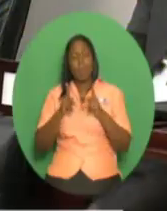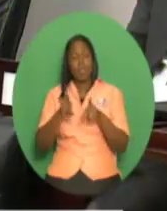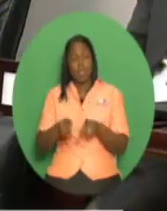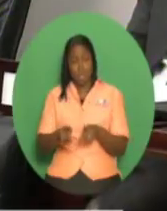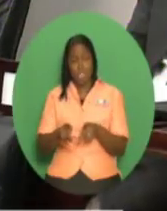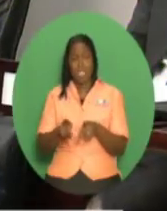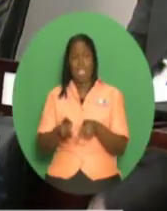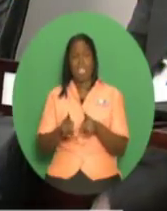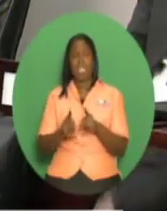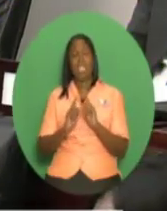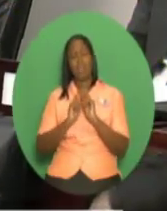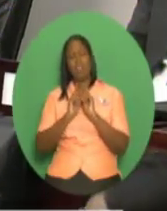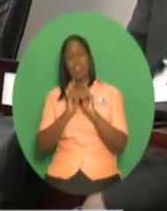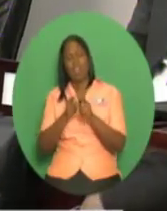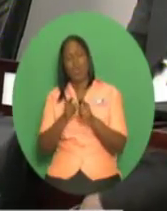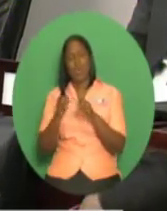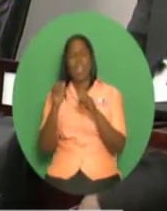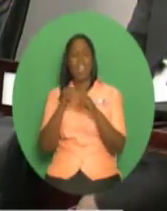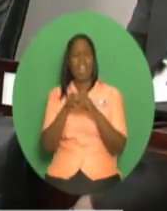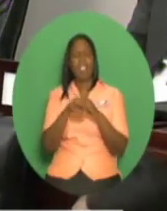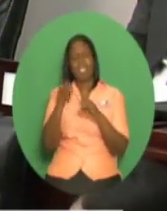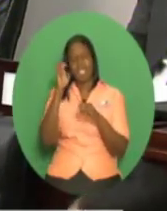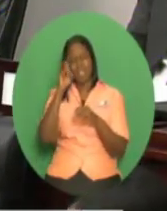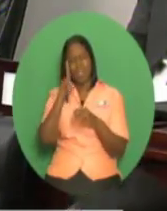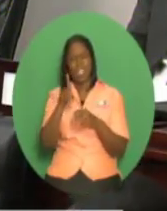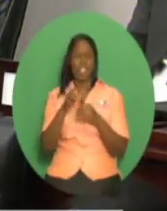we are determined to provide.